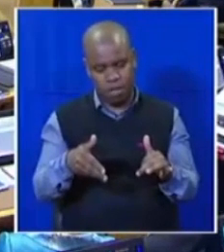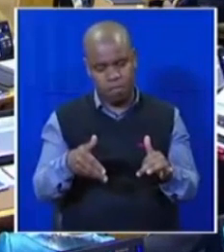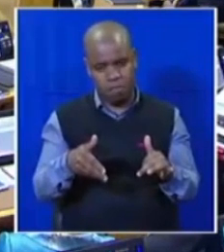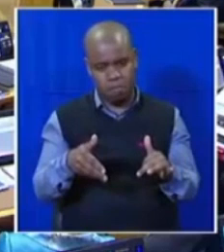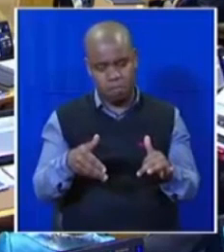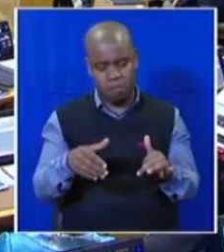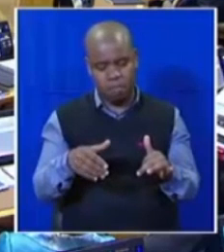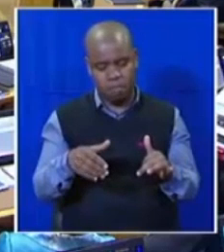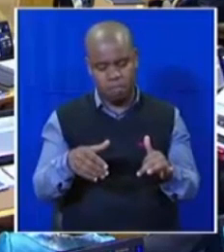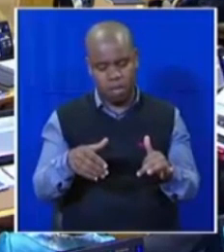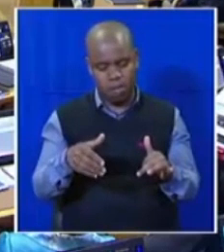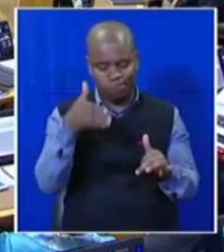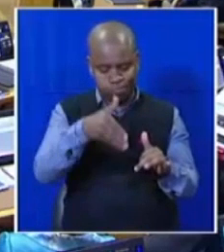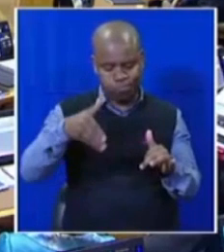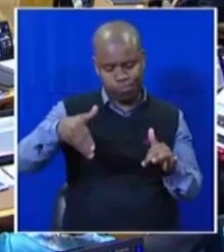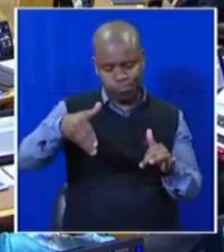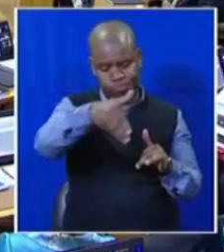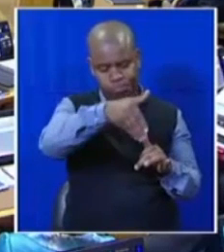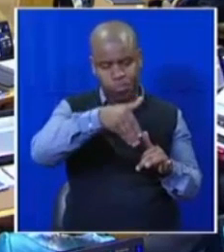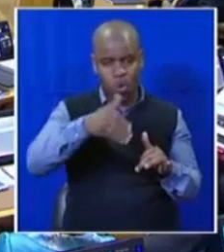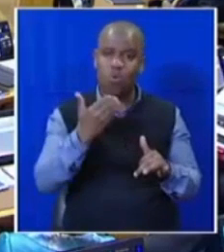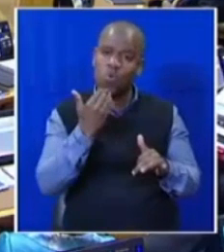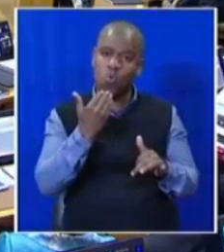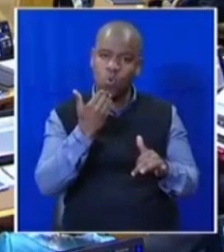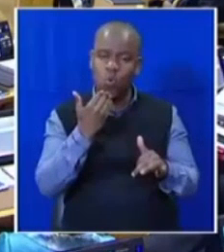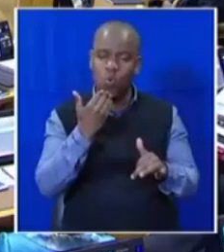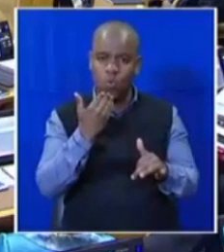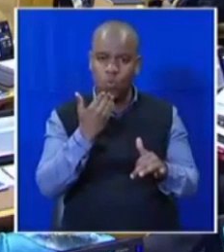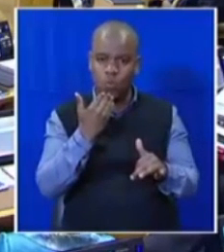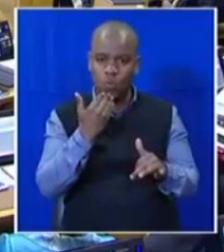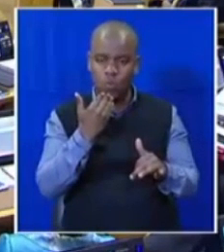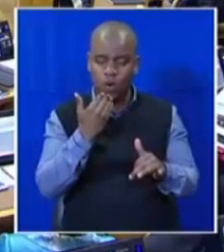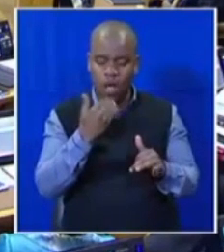of members who share a basic core of civility.